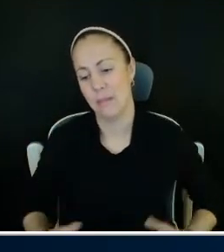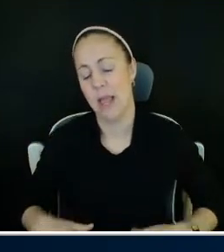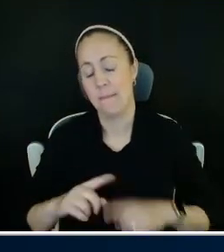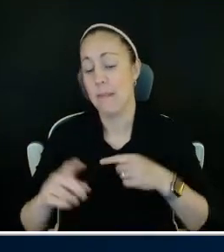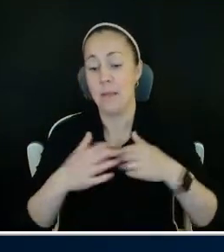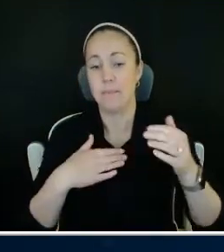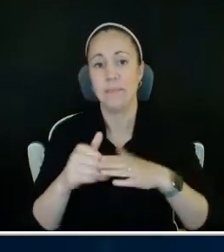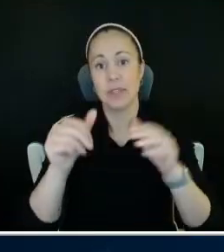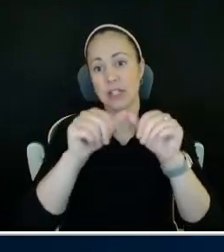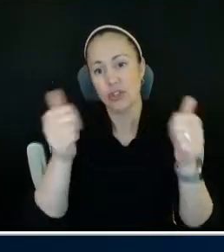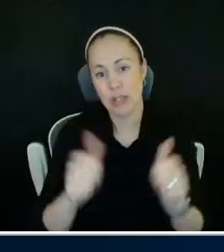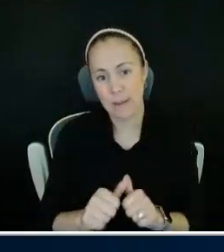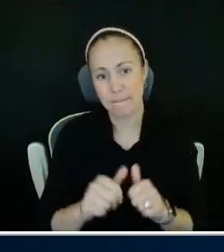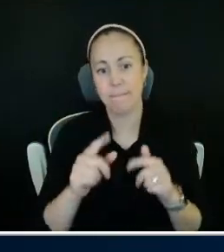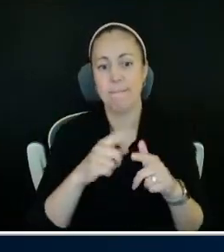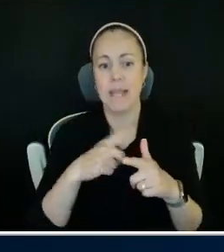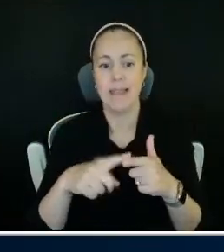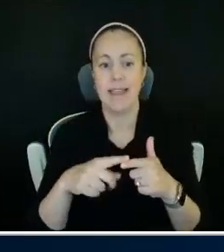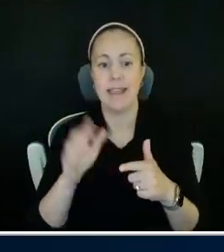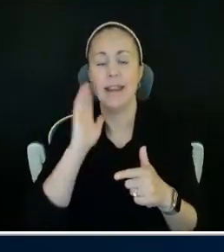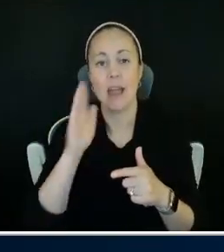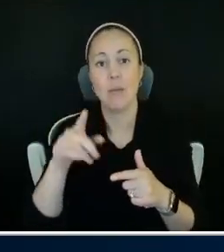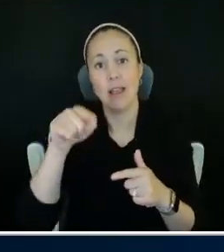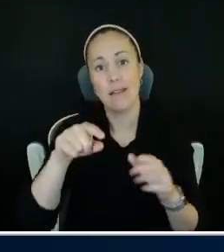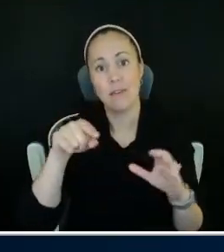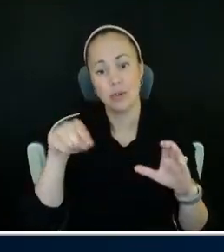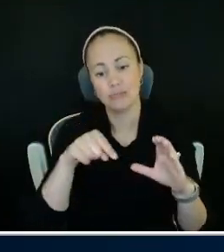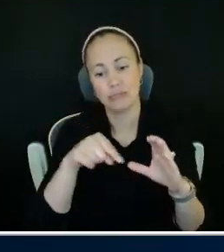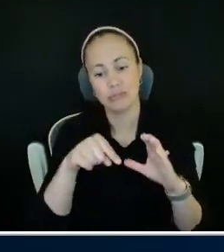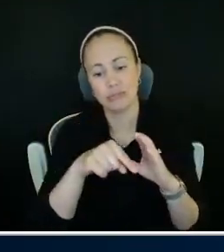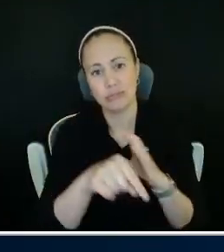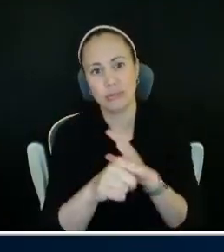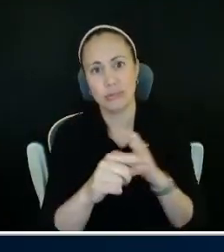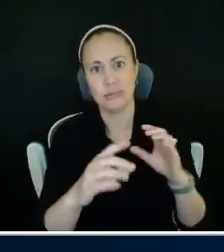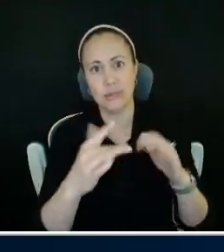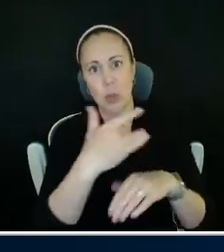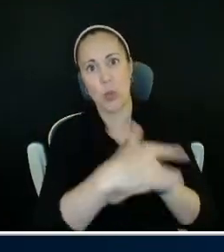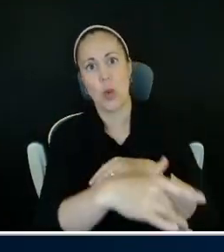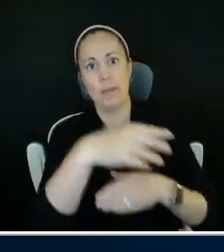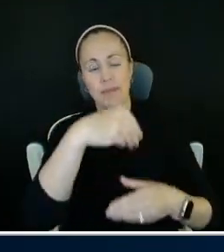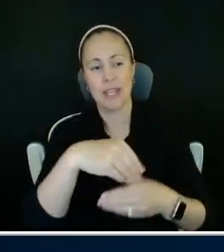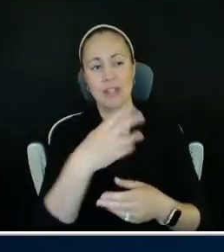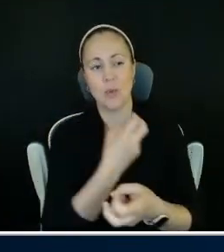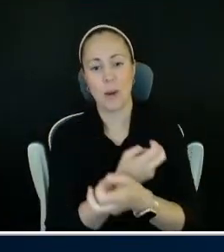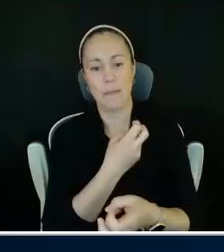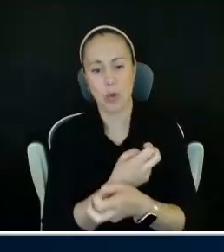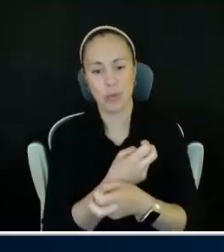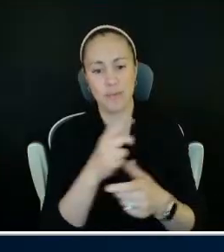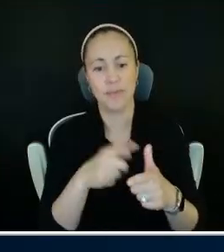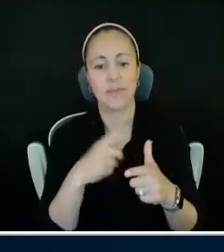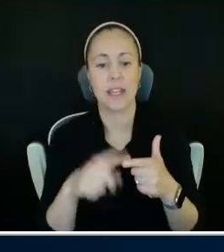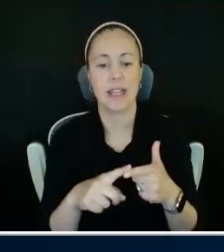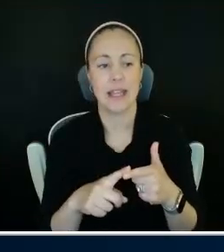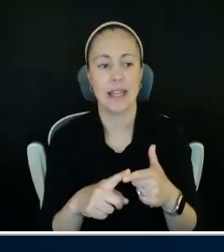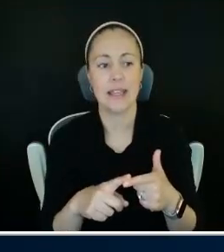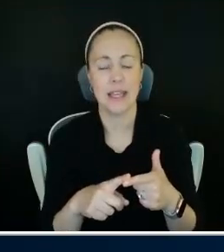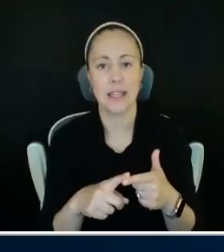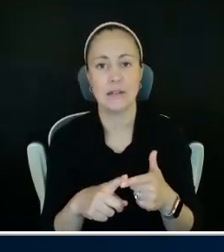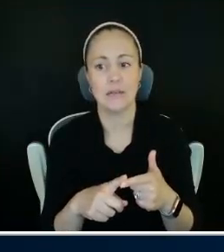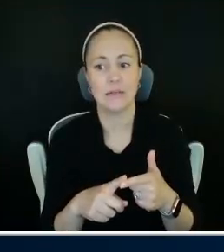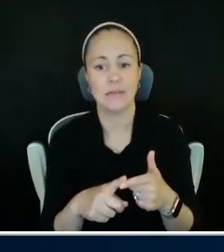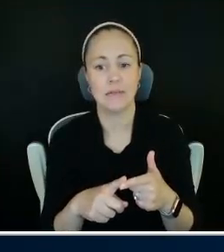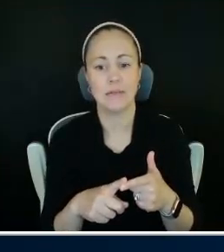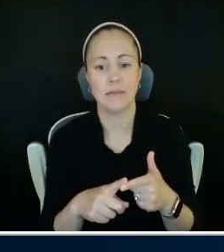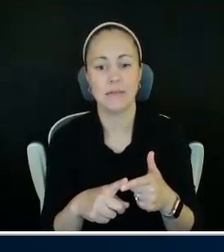drill tunnels into her bone, into her ulna and her humerus, and then dock it in